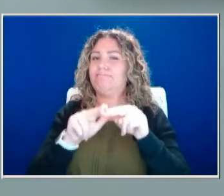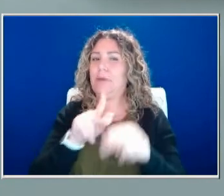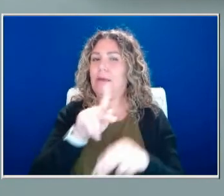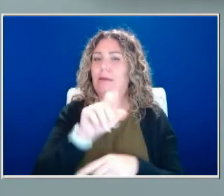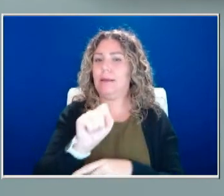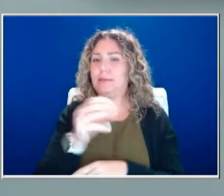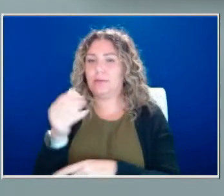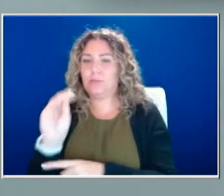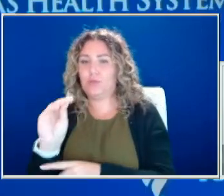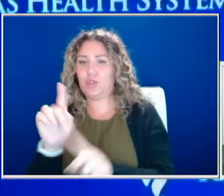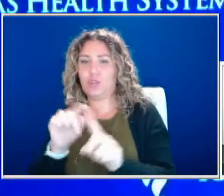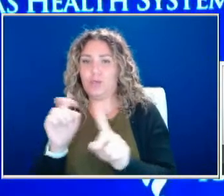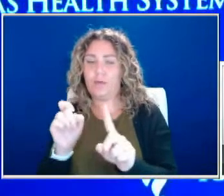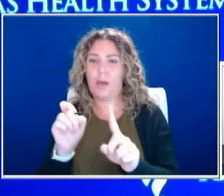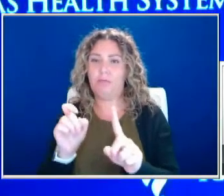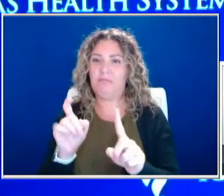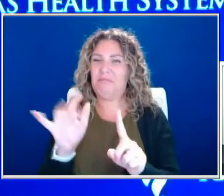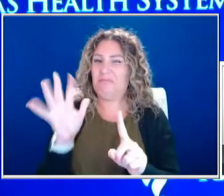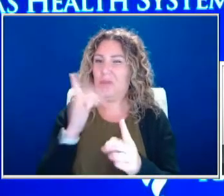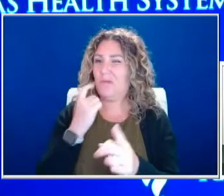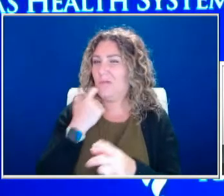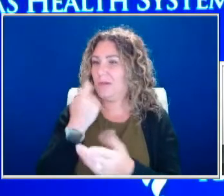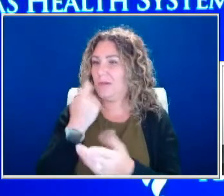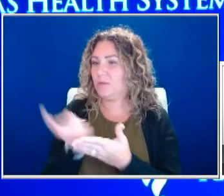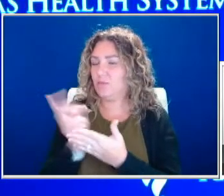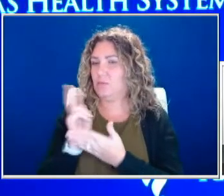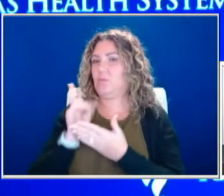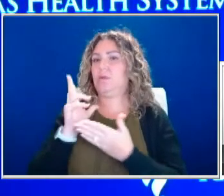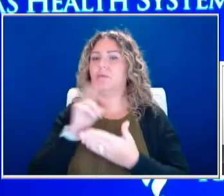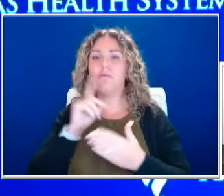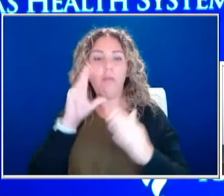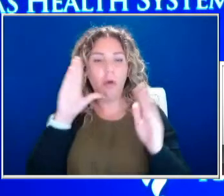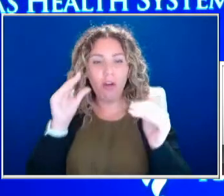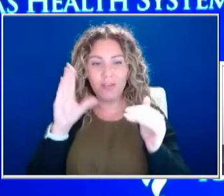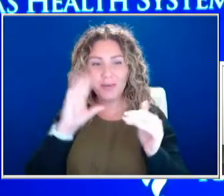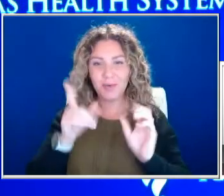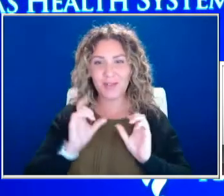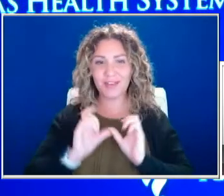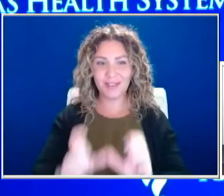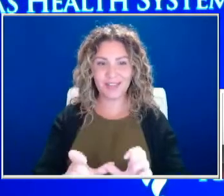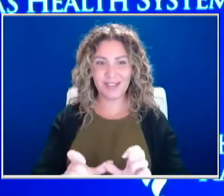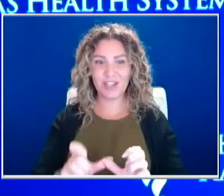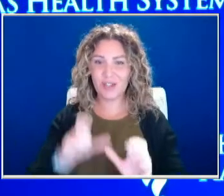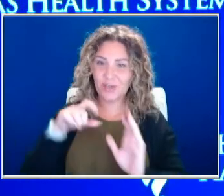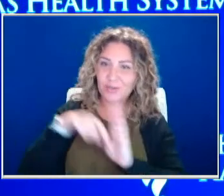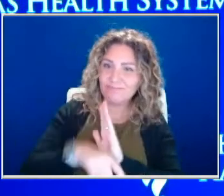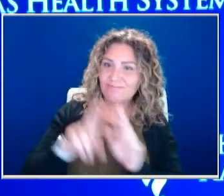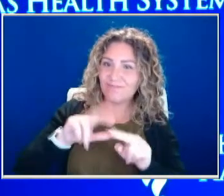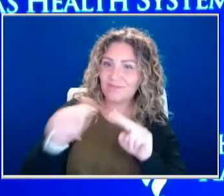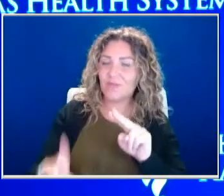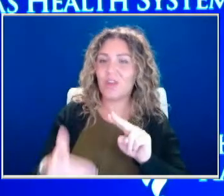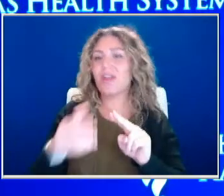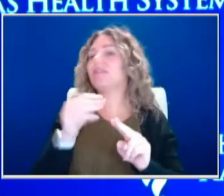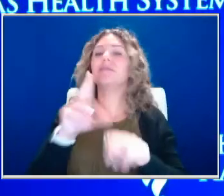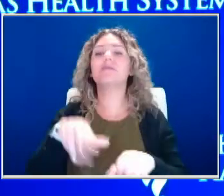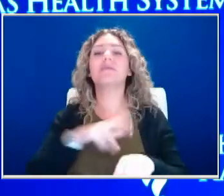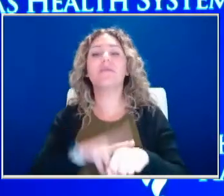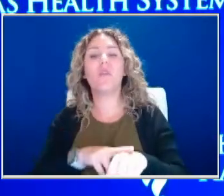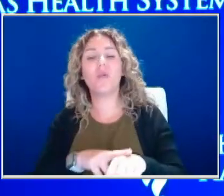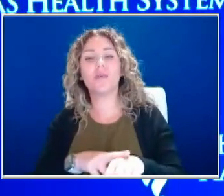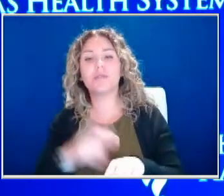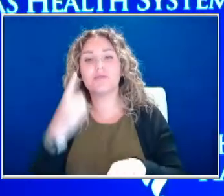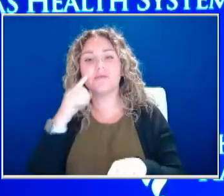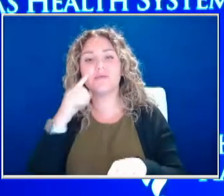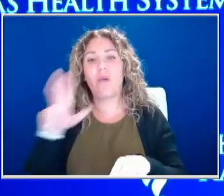were over the past couple weeks. But hopefully we will continue to see those decreasing cases. And of course, for those highest at